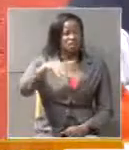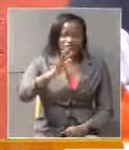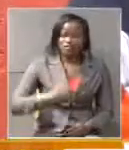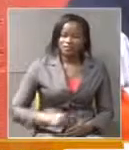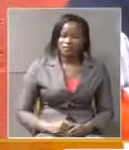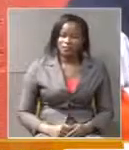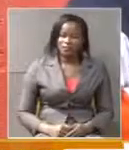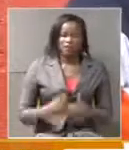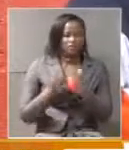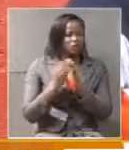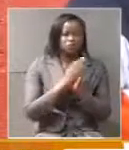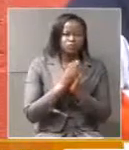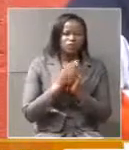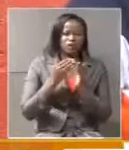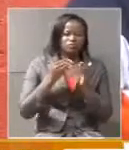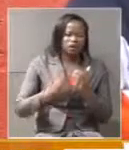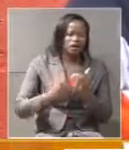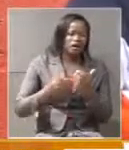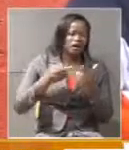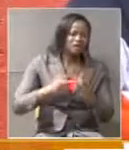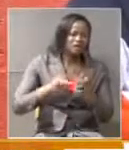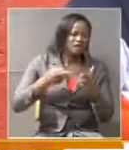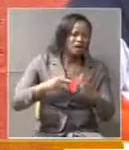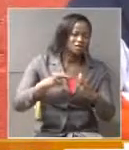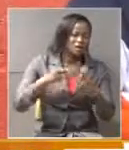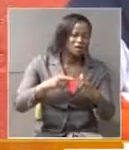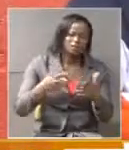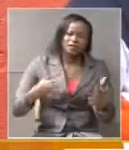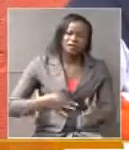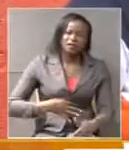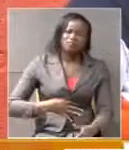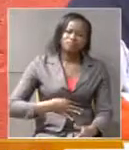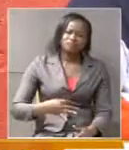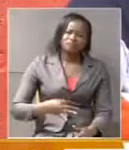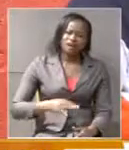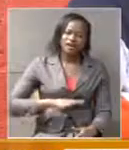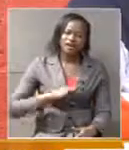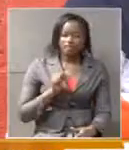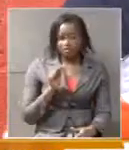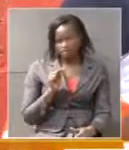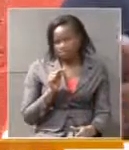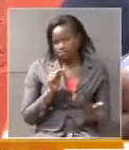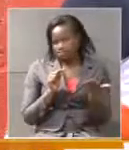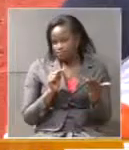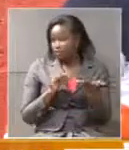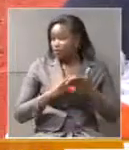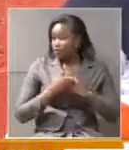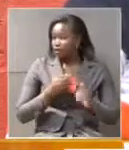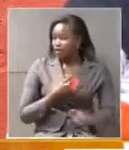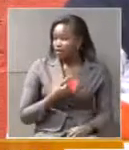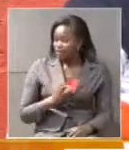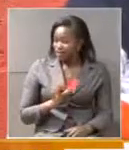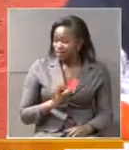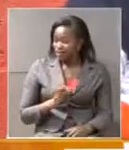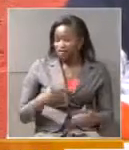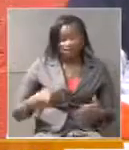This chronology of events, getting pregnant at a tender age, becoming a mother as